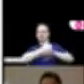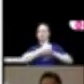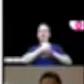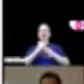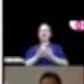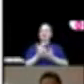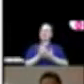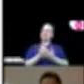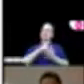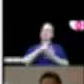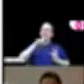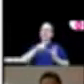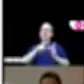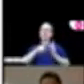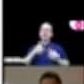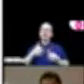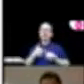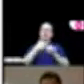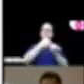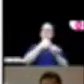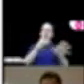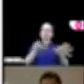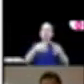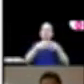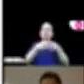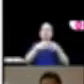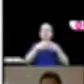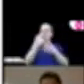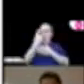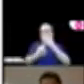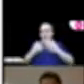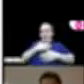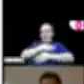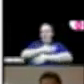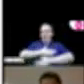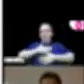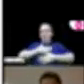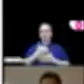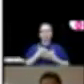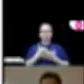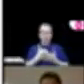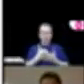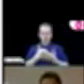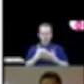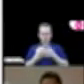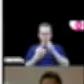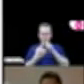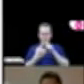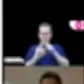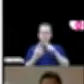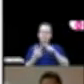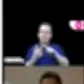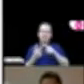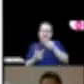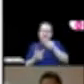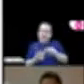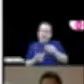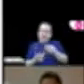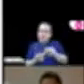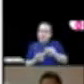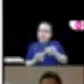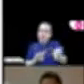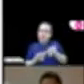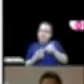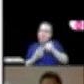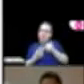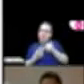Group. So it's not only emotional support, but it's also financial support, knowing that we are living in the